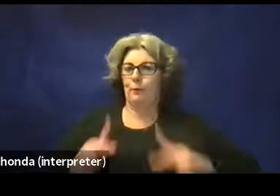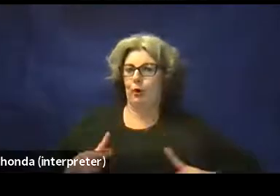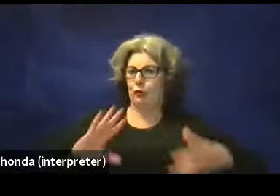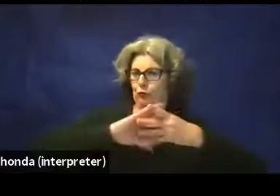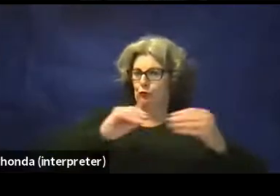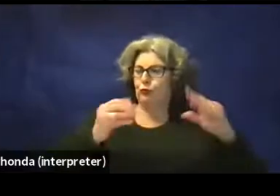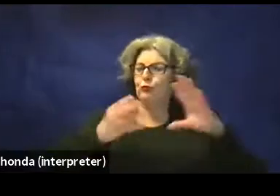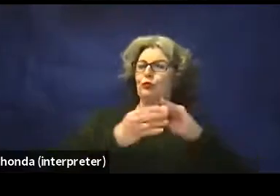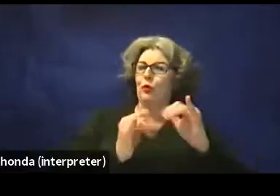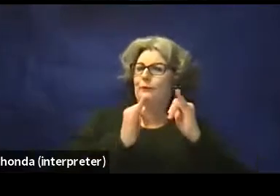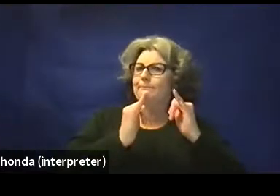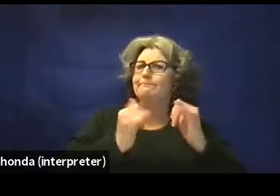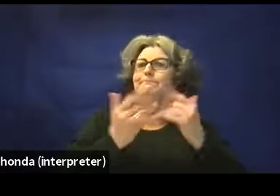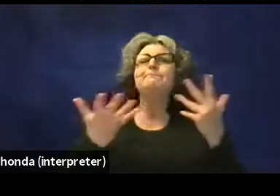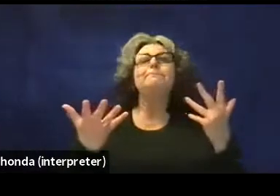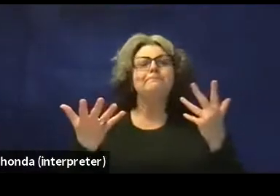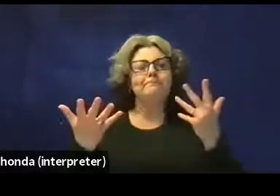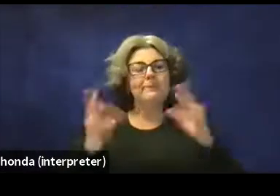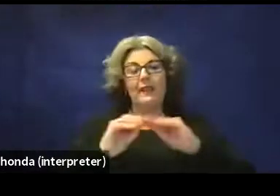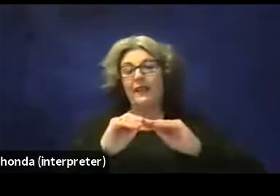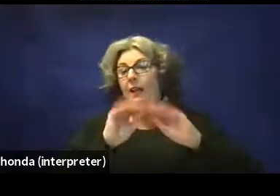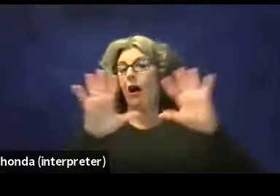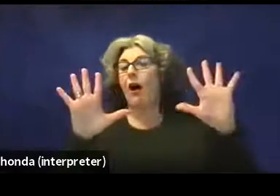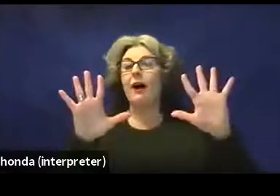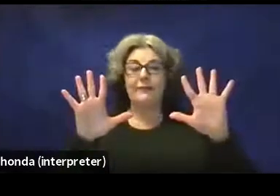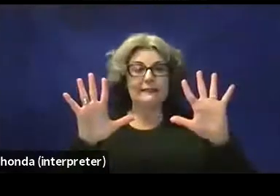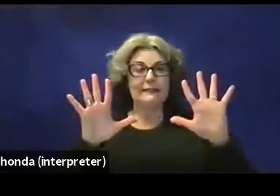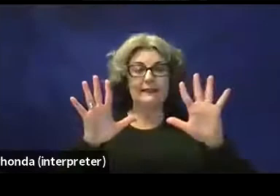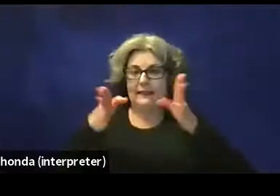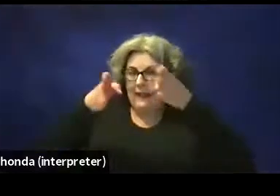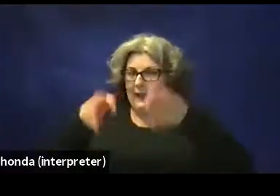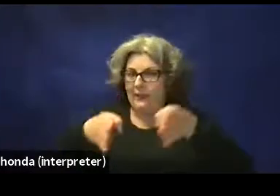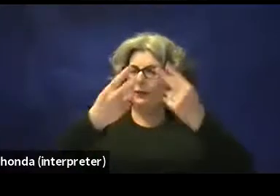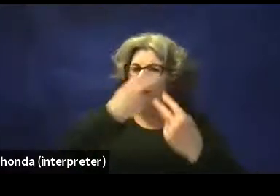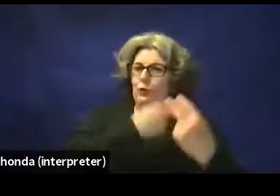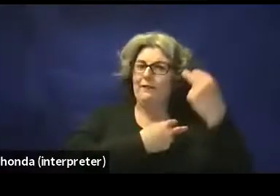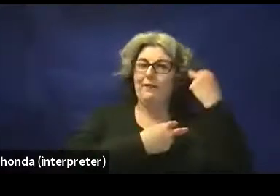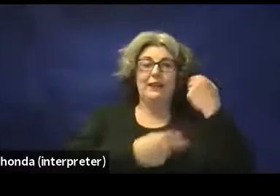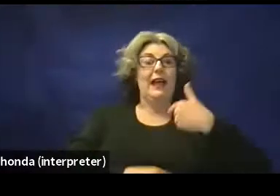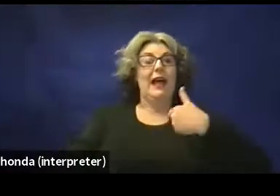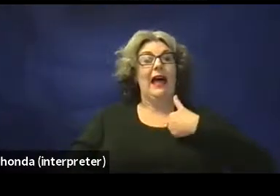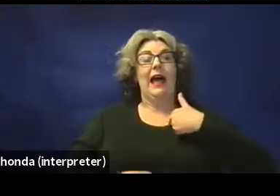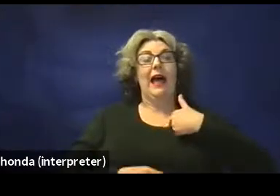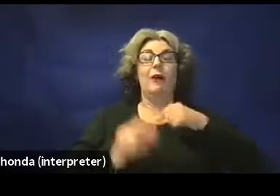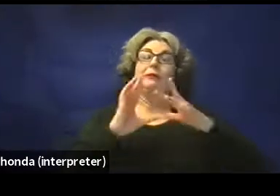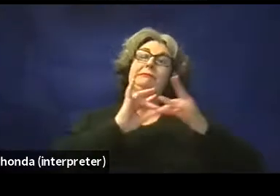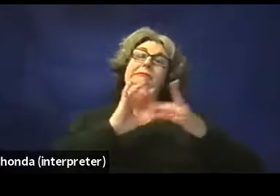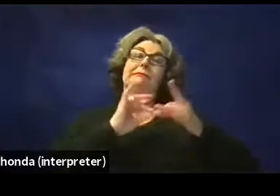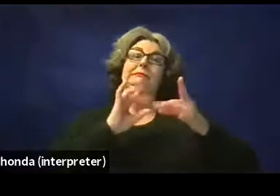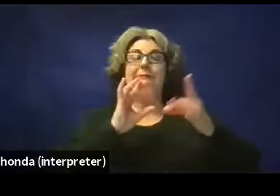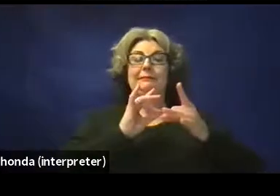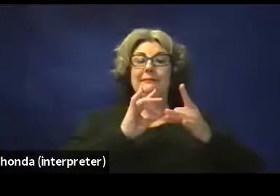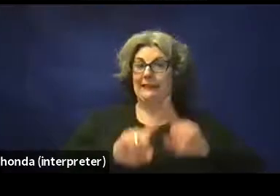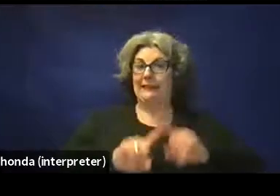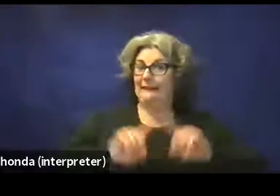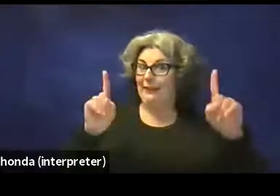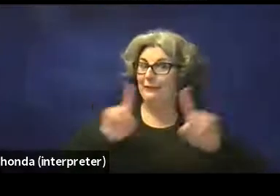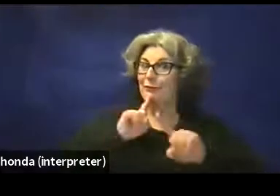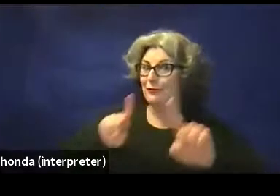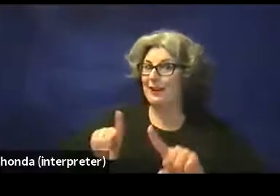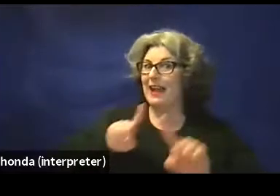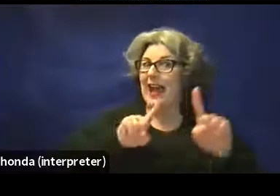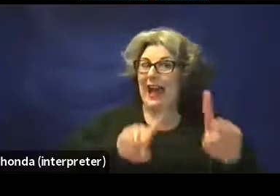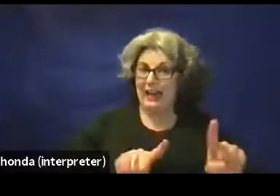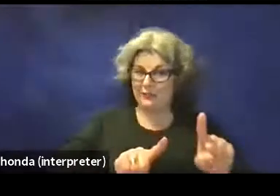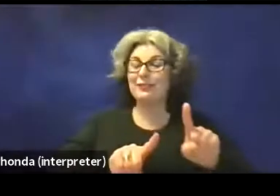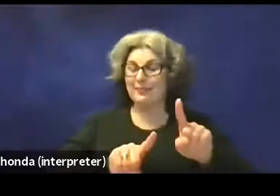I think it obviously causes individual reflection. I was always running my mouth too, but I bet we had very different reactions